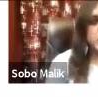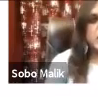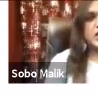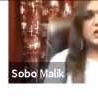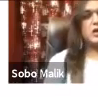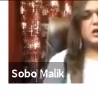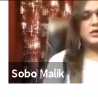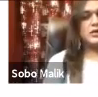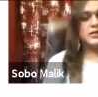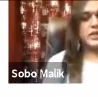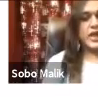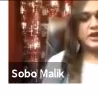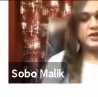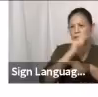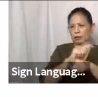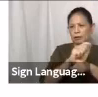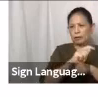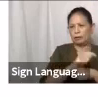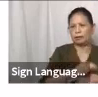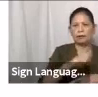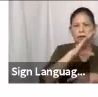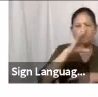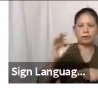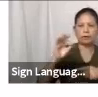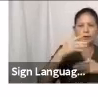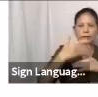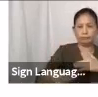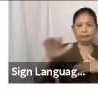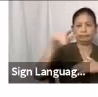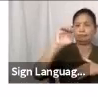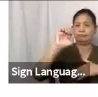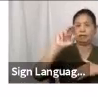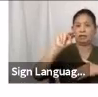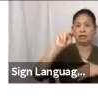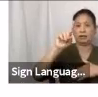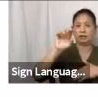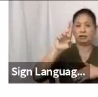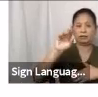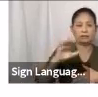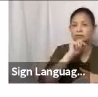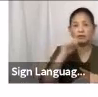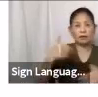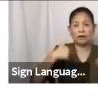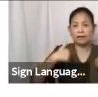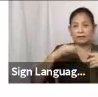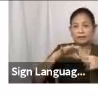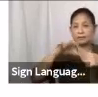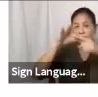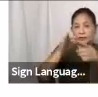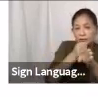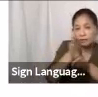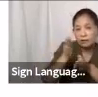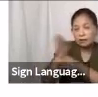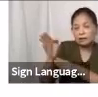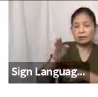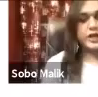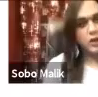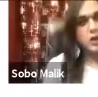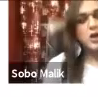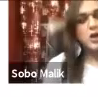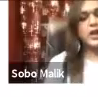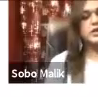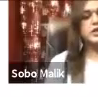out, the endocrinologist. We don't have any specialized endocrinologist in our country right